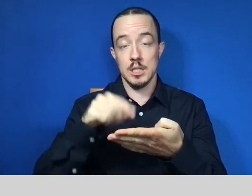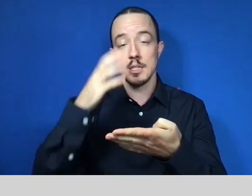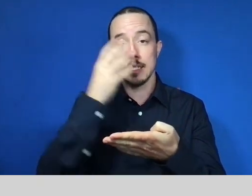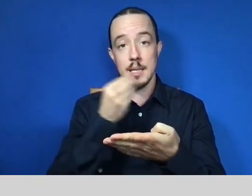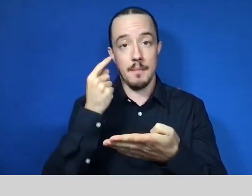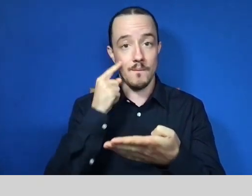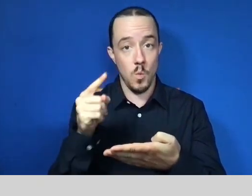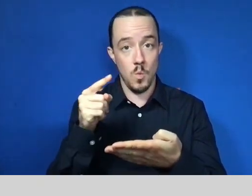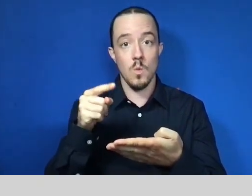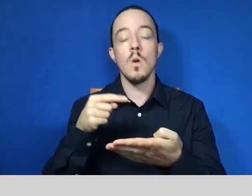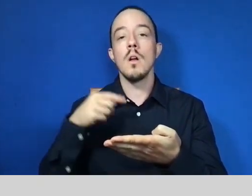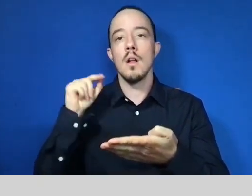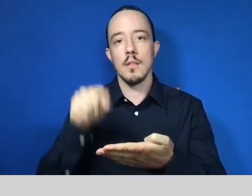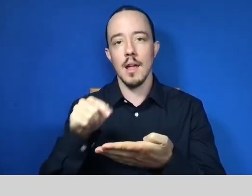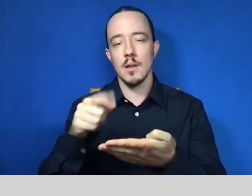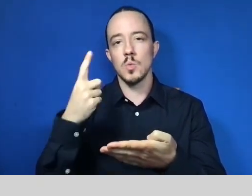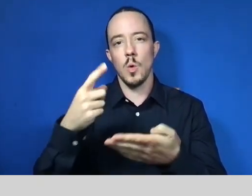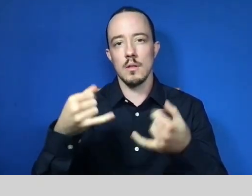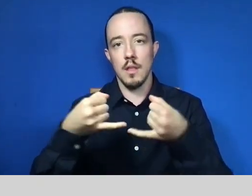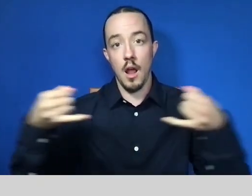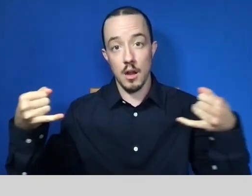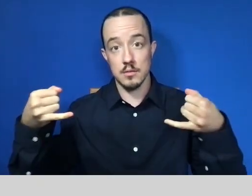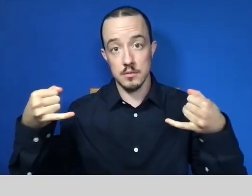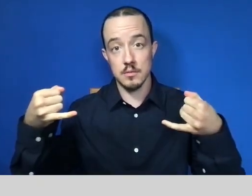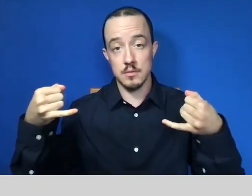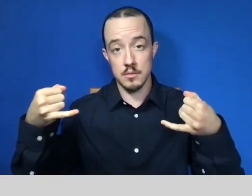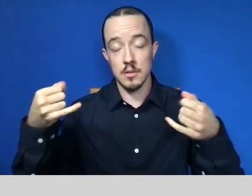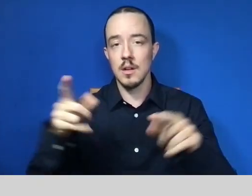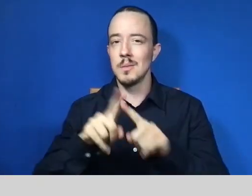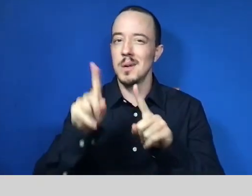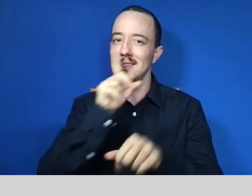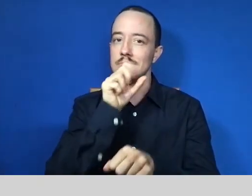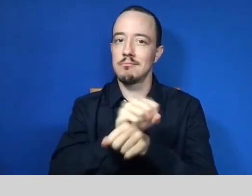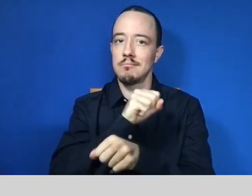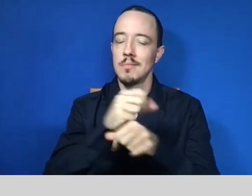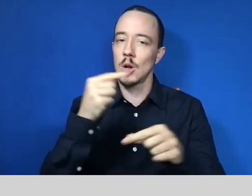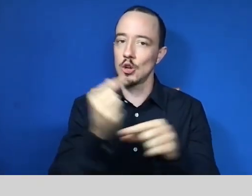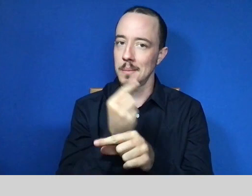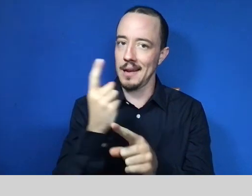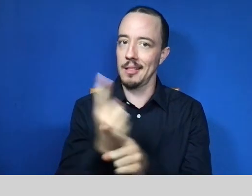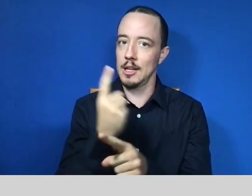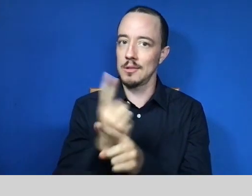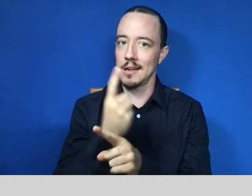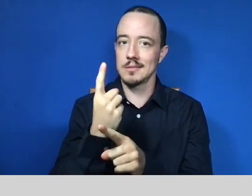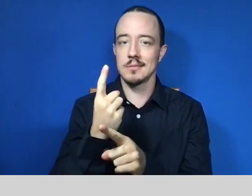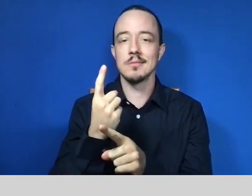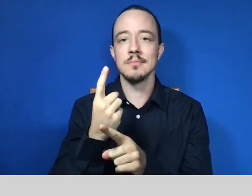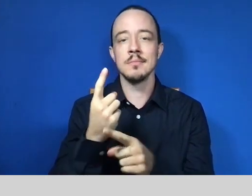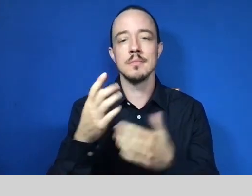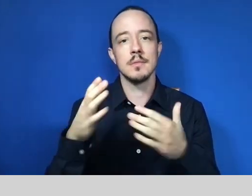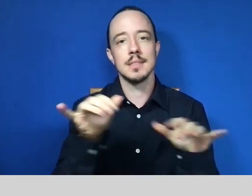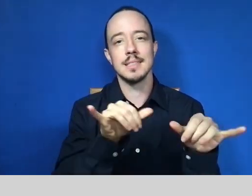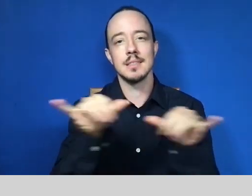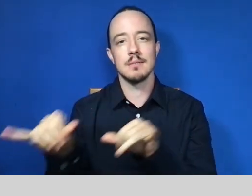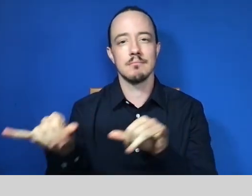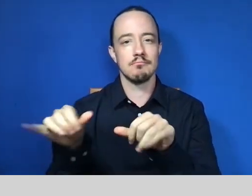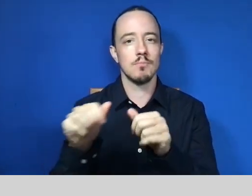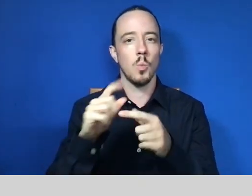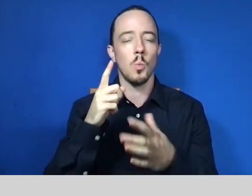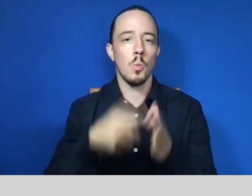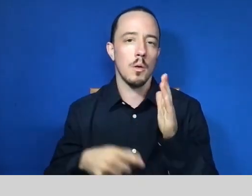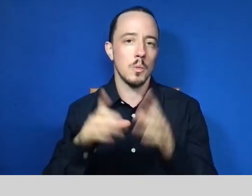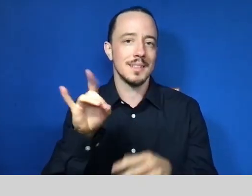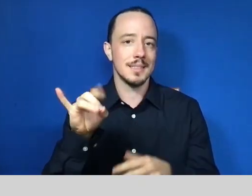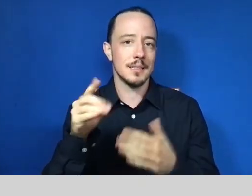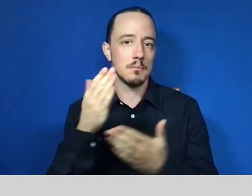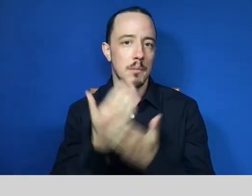generated by our stubmaker is a long line, but actually it is syntactically correct and is similar to what we have